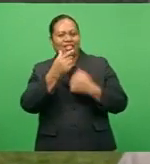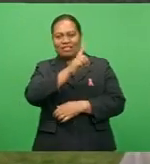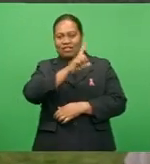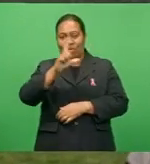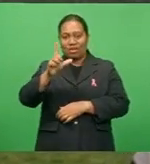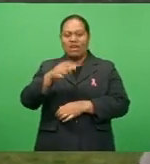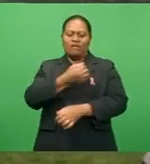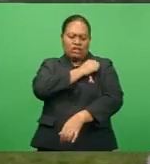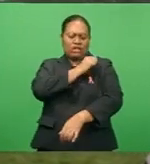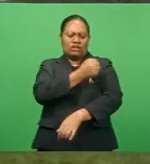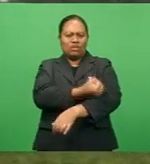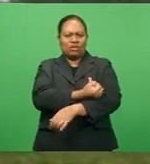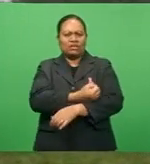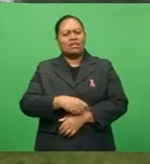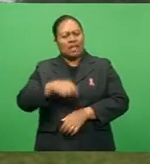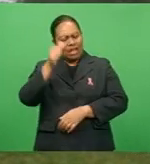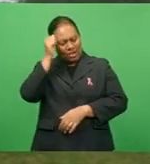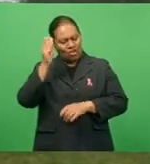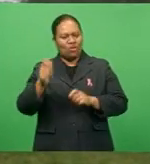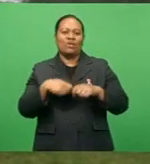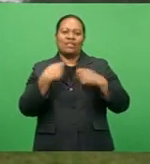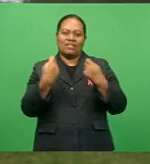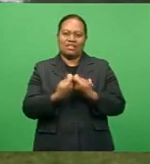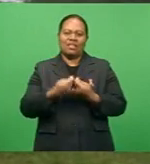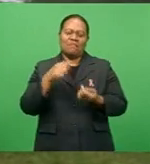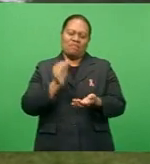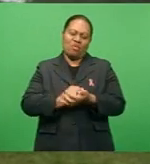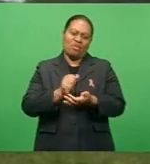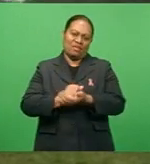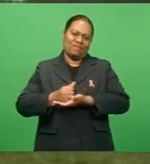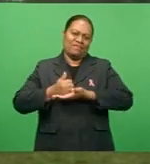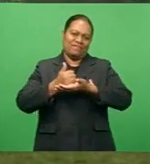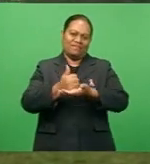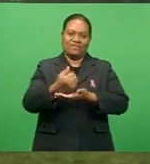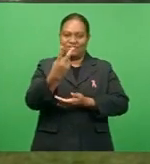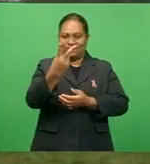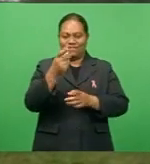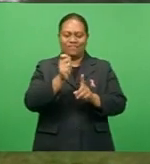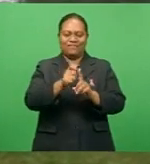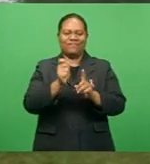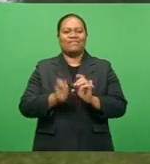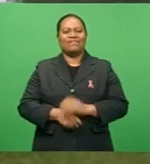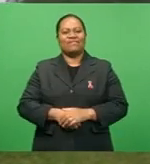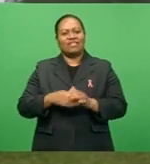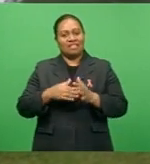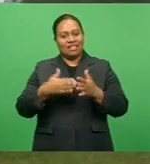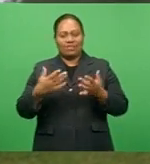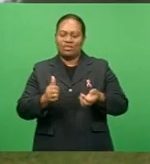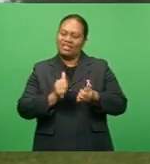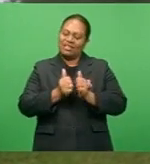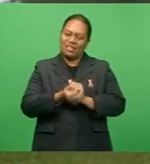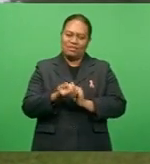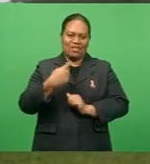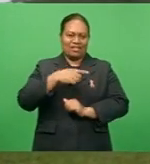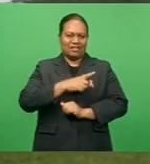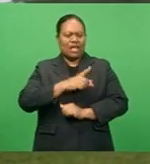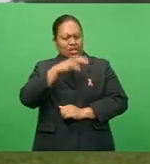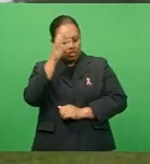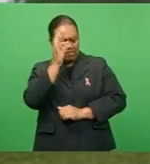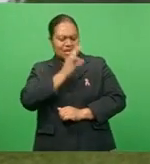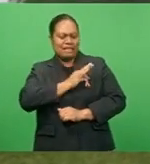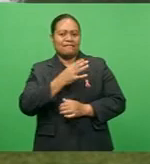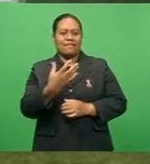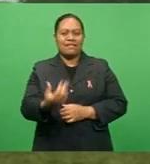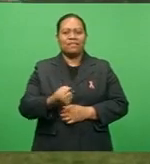game plan drove Rewa to victory in being crowned champions in the Vodafone Vanua Cup at Lawanga Park in Singatoka yesterday. The side